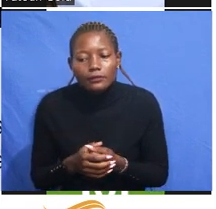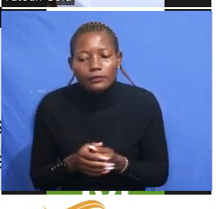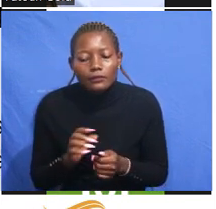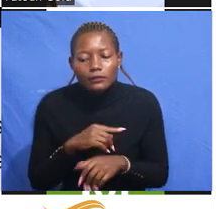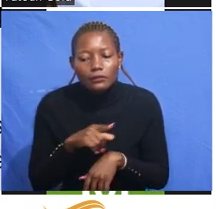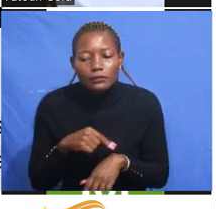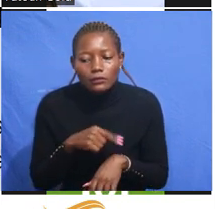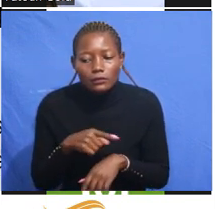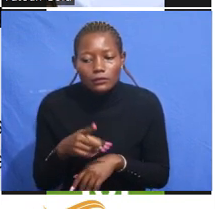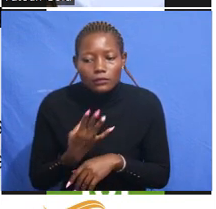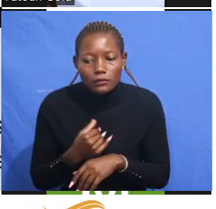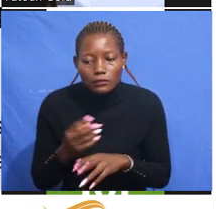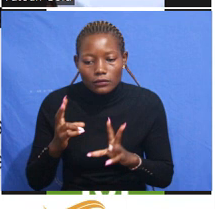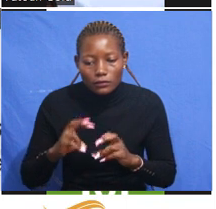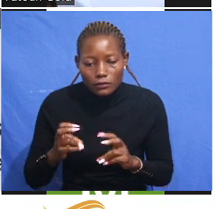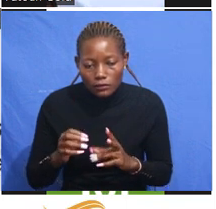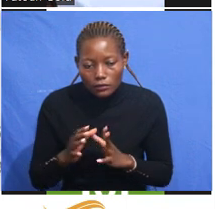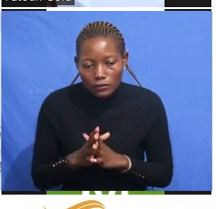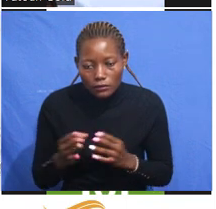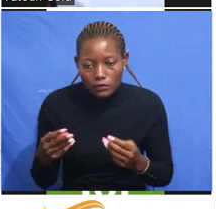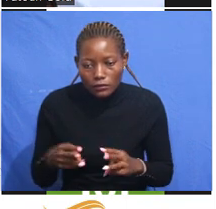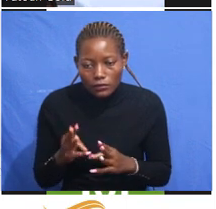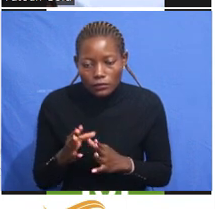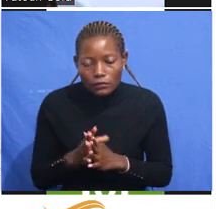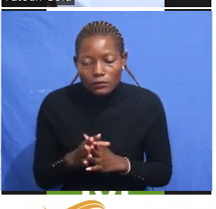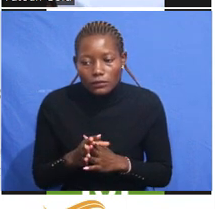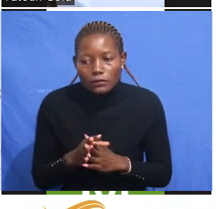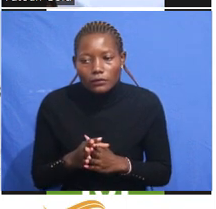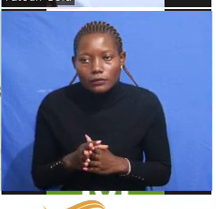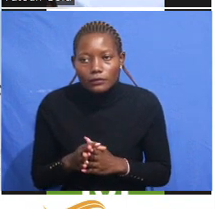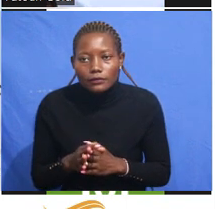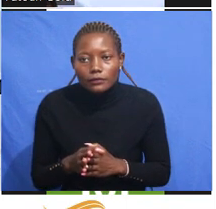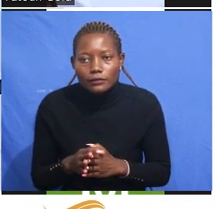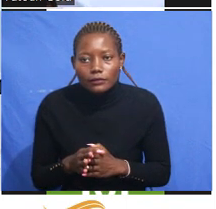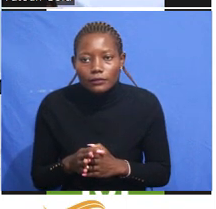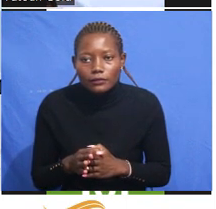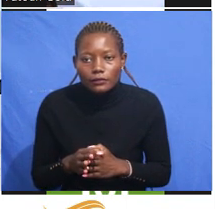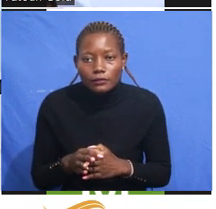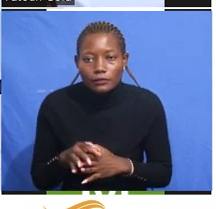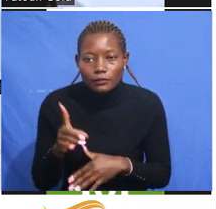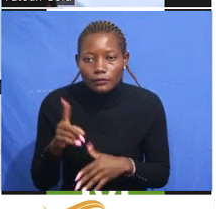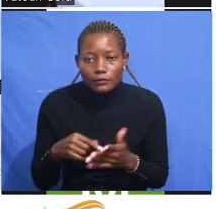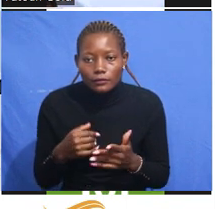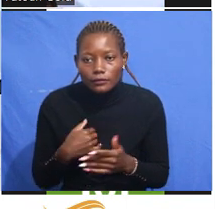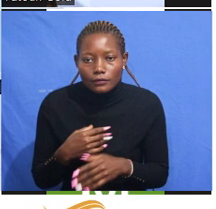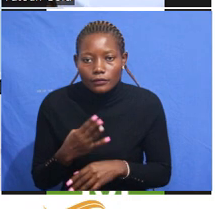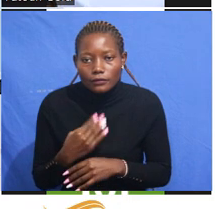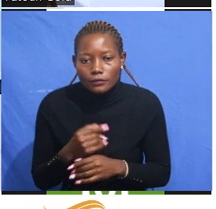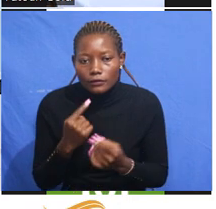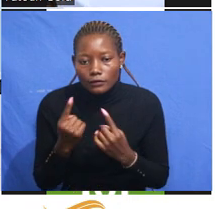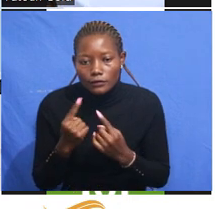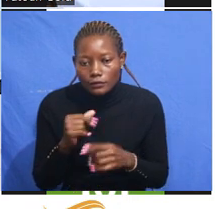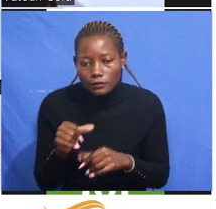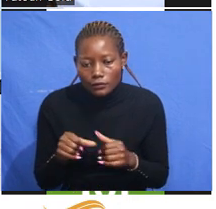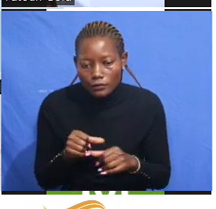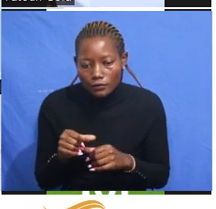look at the mechanism behind muscular contraction. What I want to bring out here as